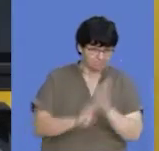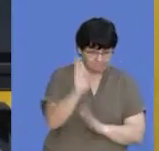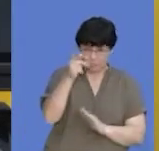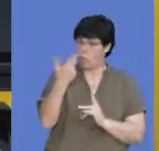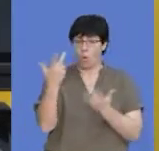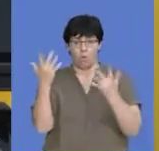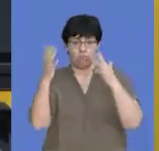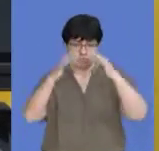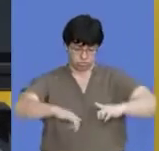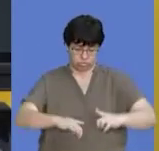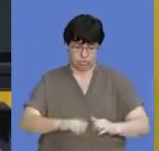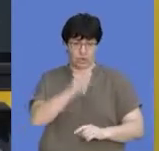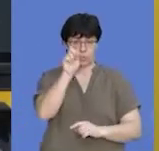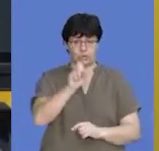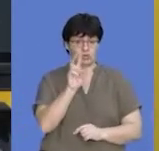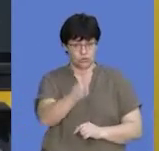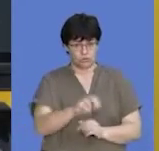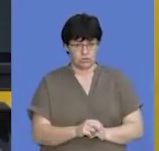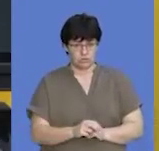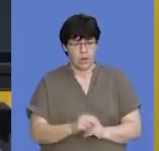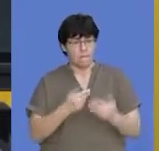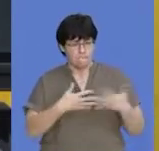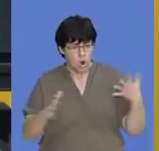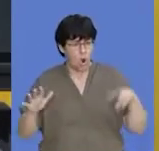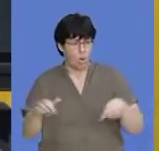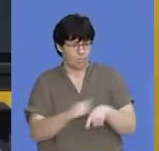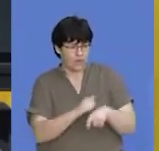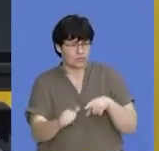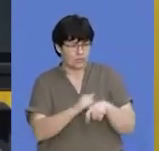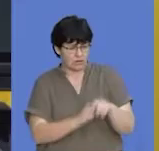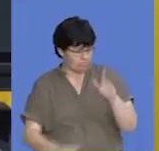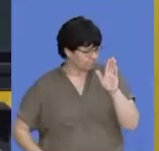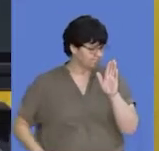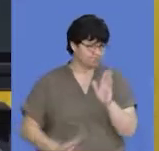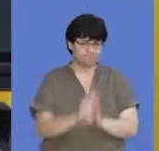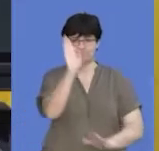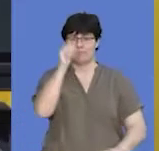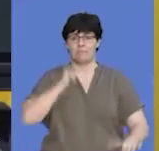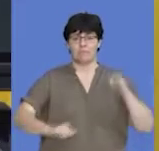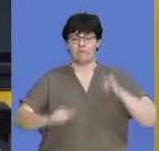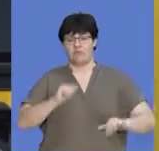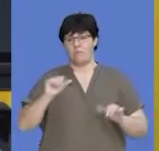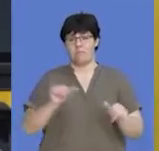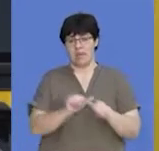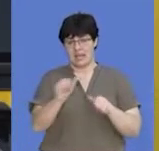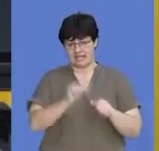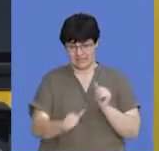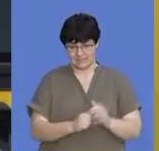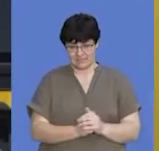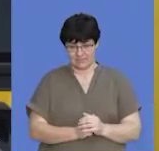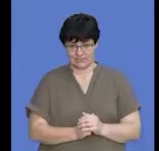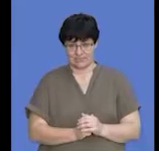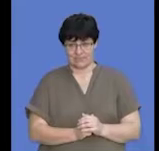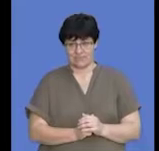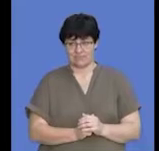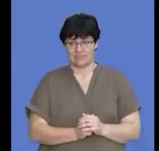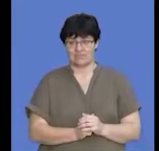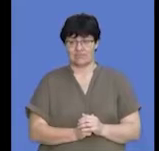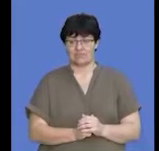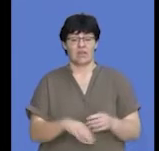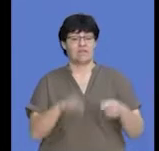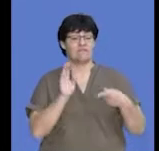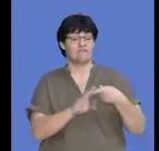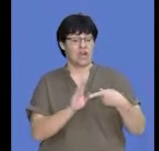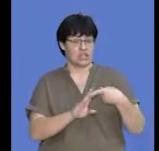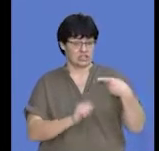question 2. The more you've mastered it, the better you would be performing. So let's get straight into it. The first